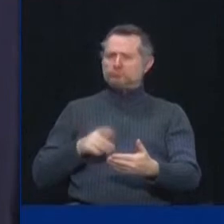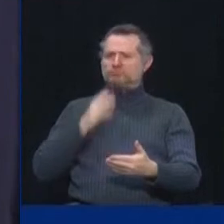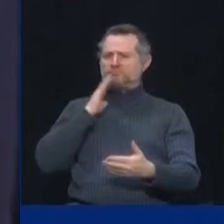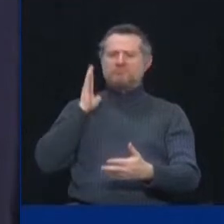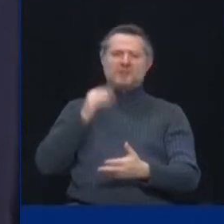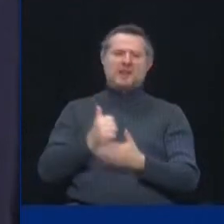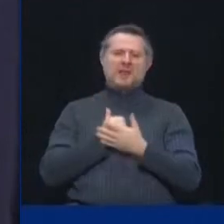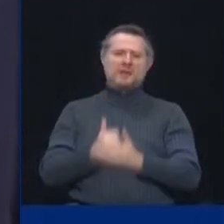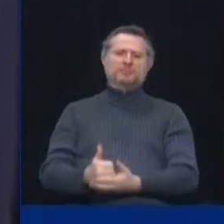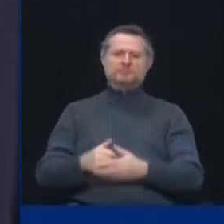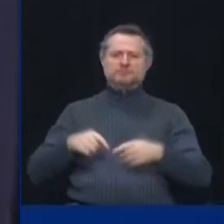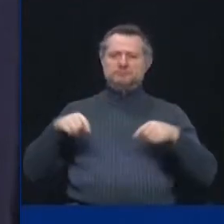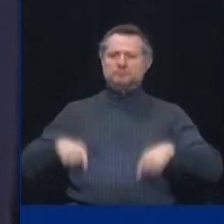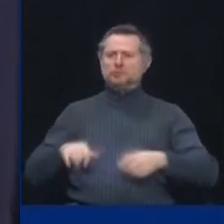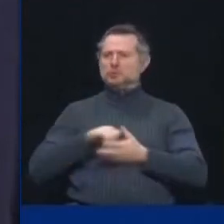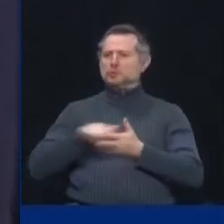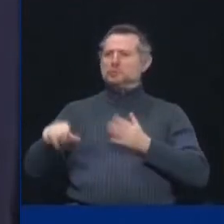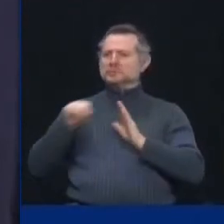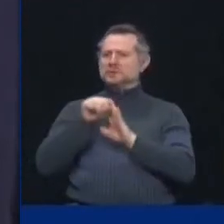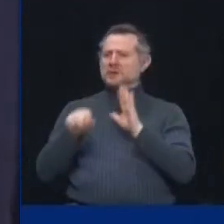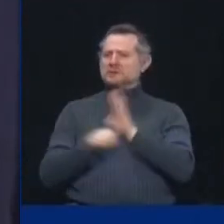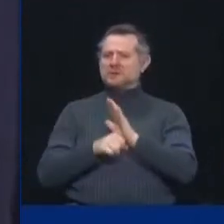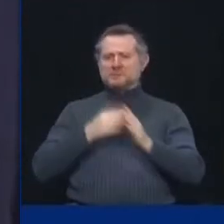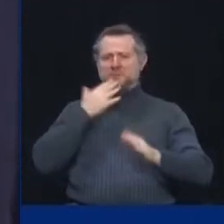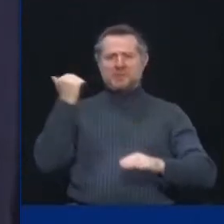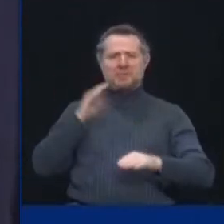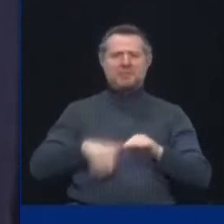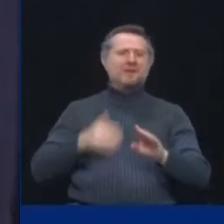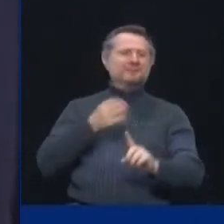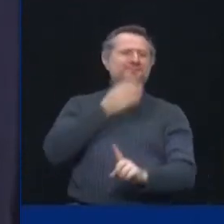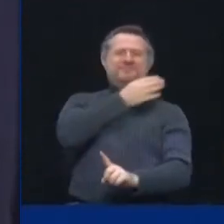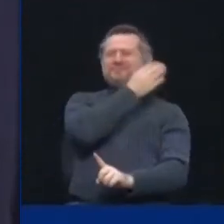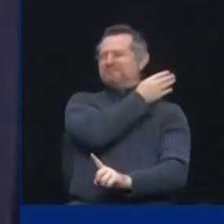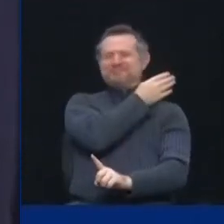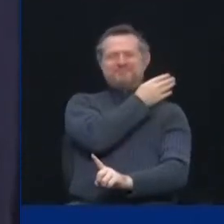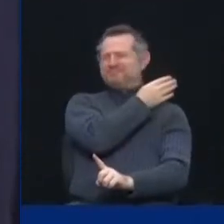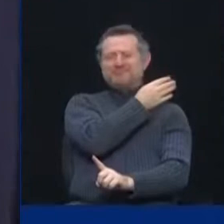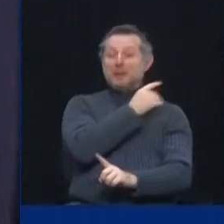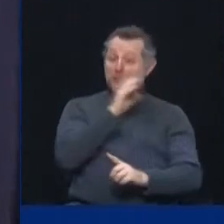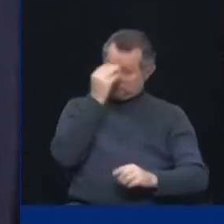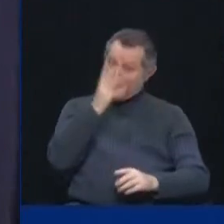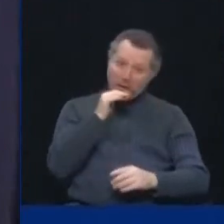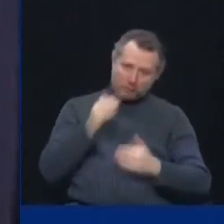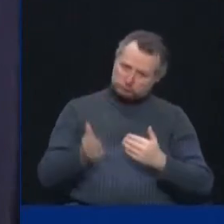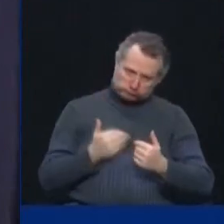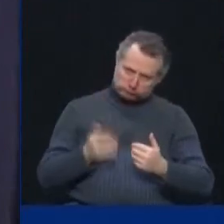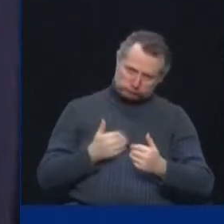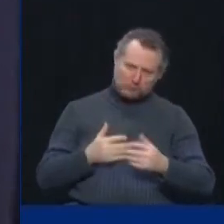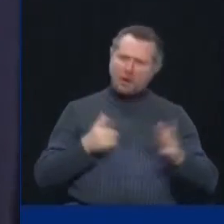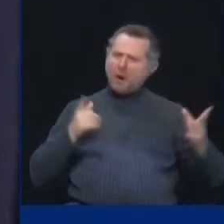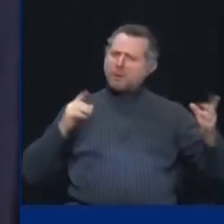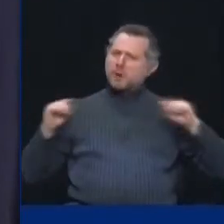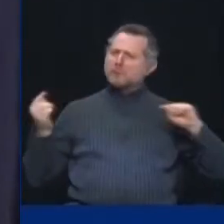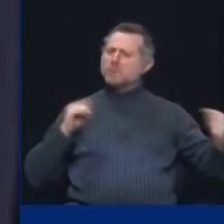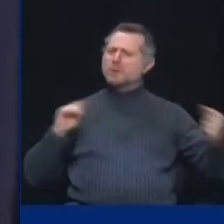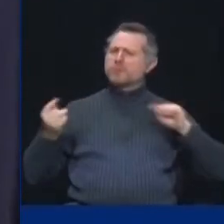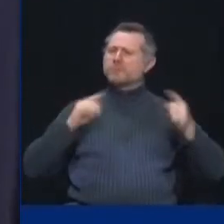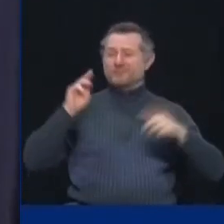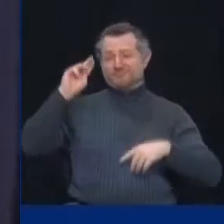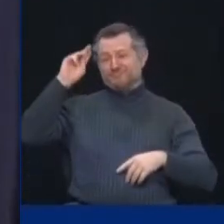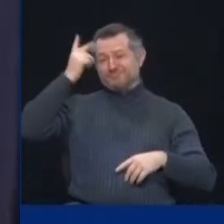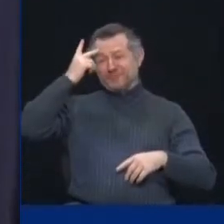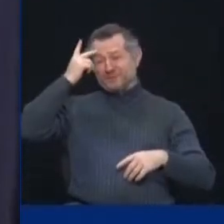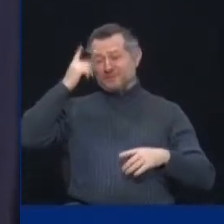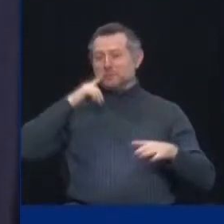budget in decades. And it was hard what they did. You know, politics today